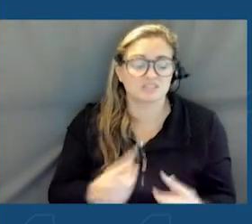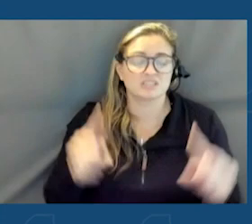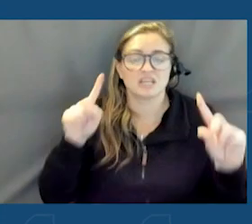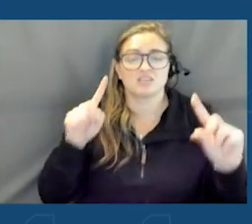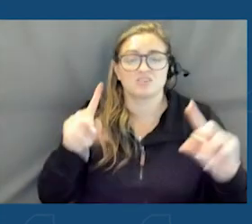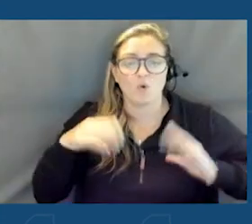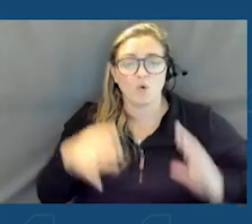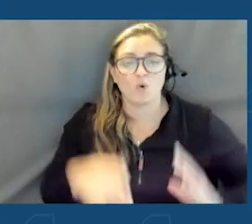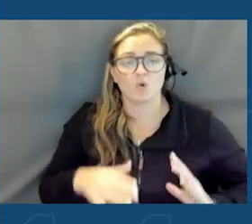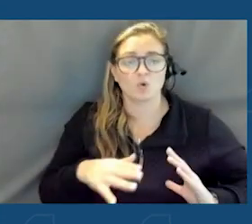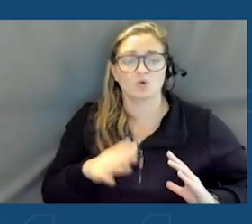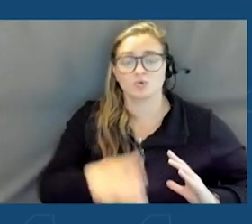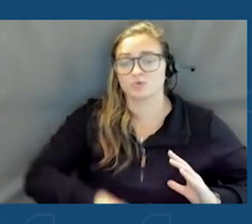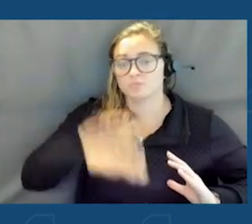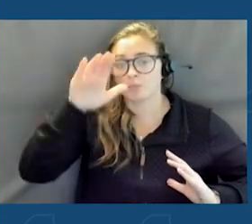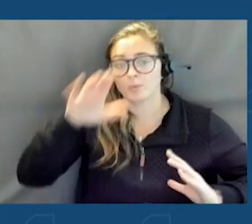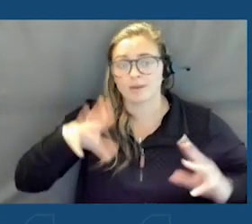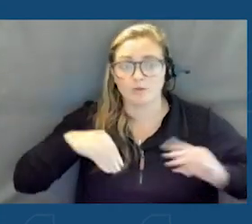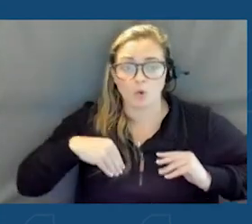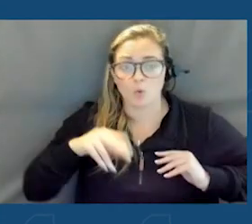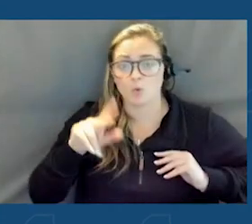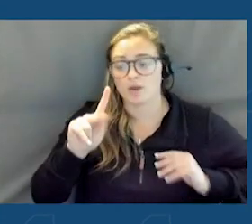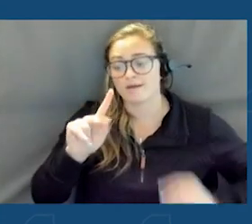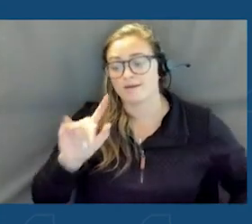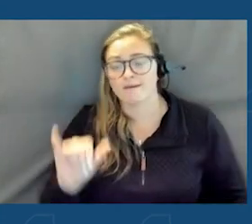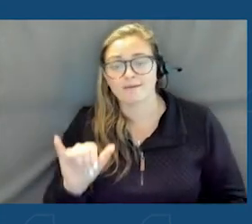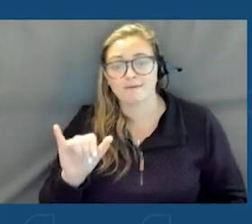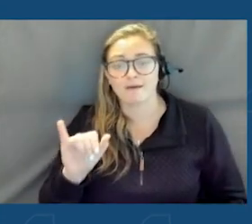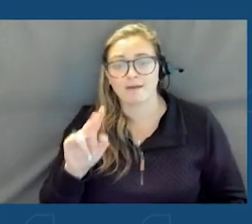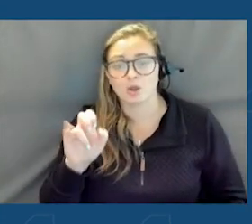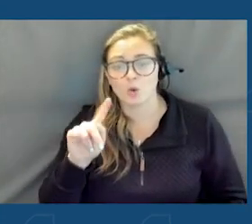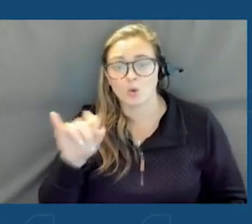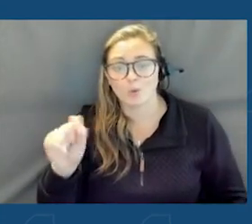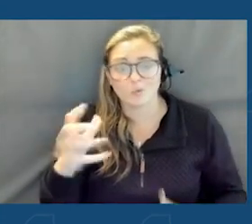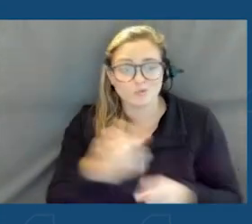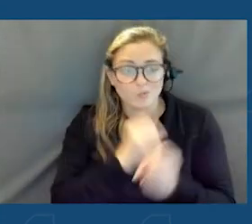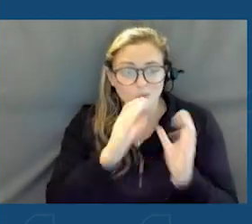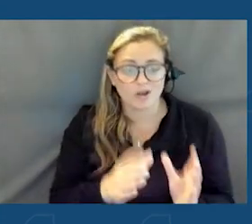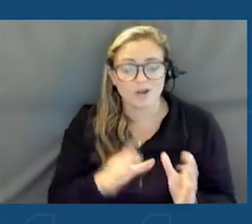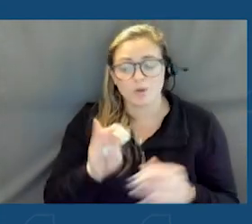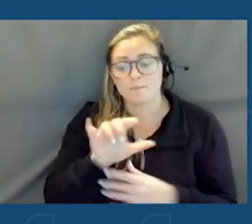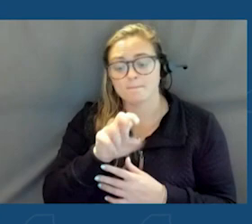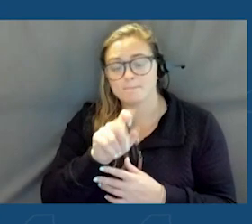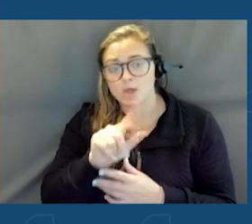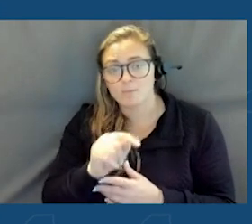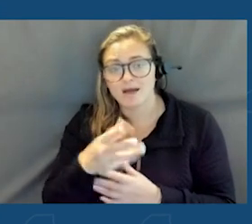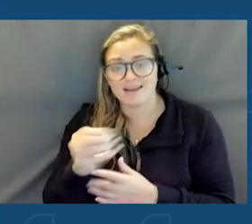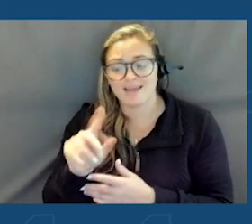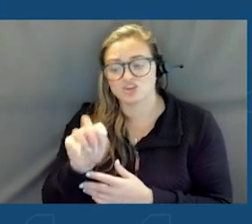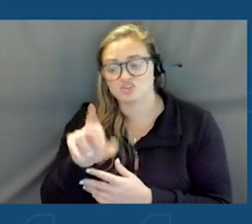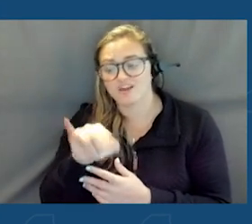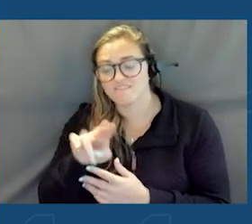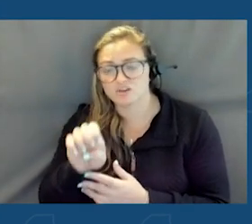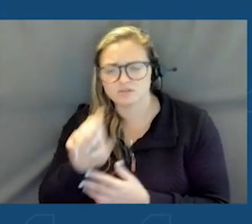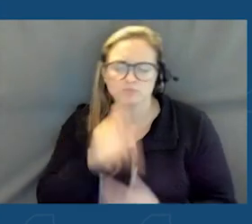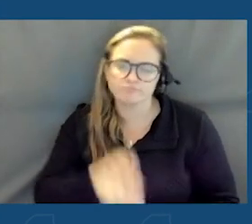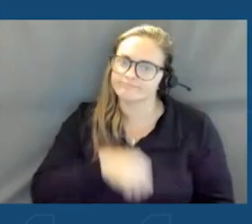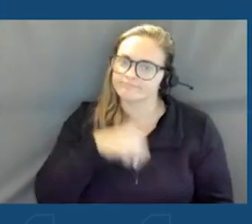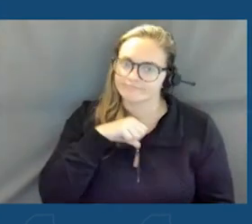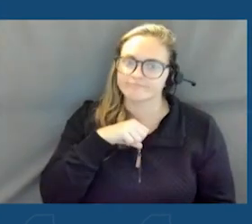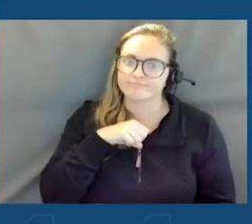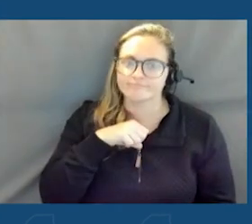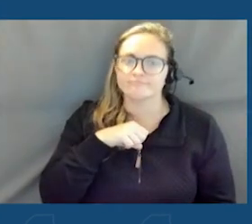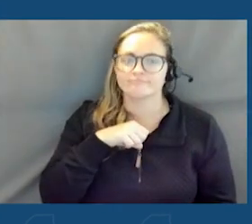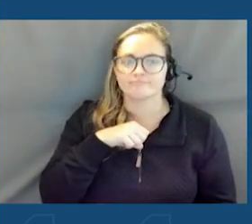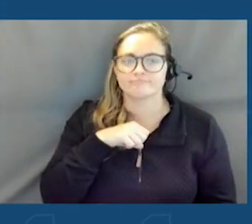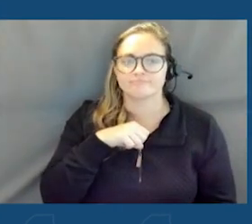breed and own a Kentucky Oaks winner. Very impressive, as well as Belmont Stakes and Travers. So we're proud of her, and I'll just quote Nick